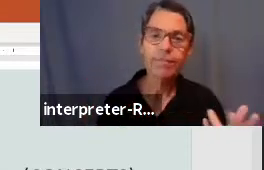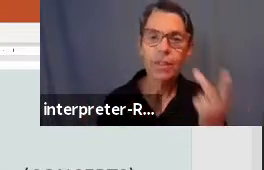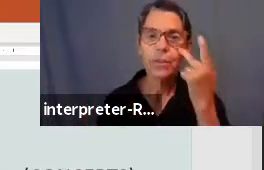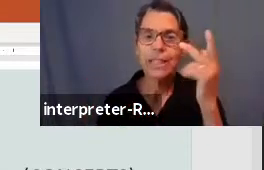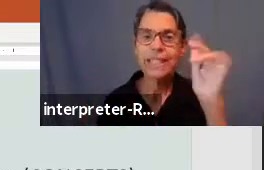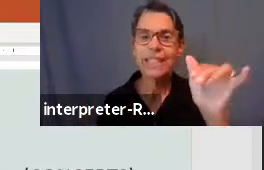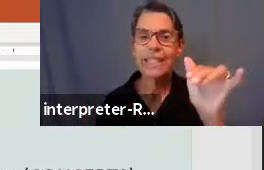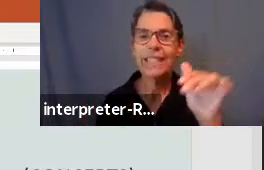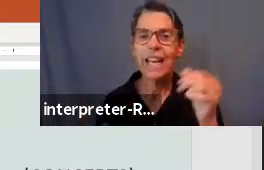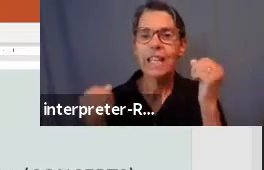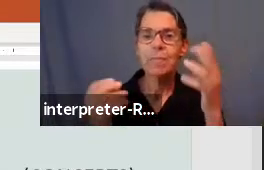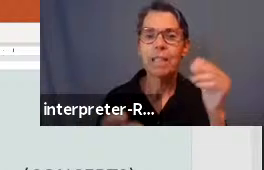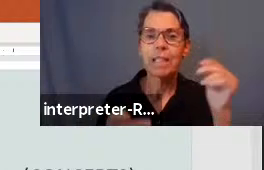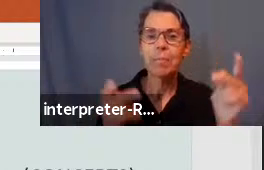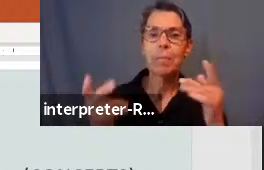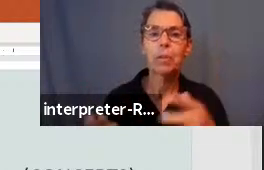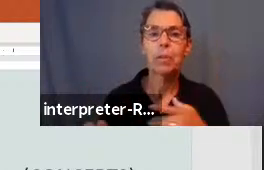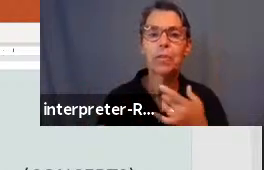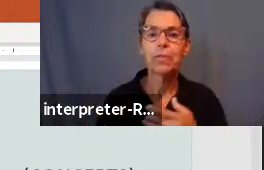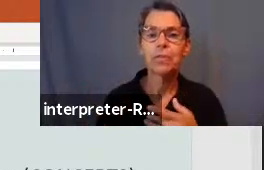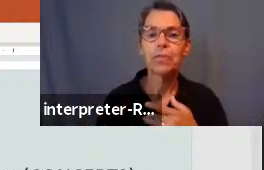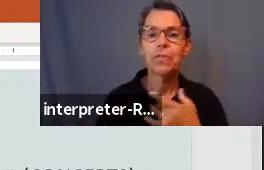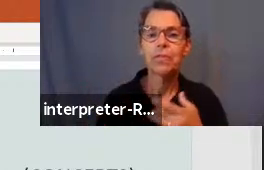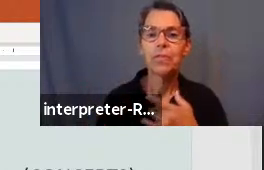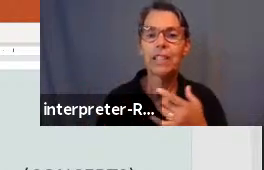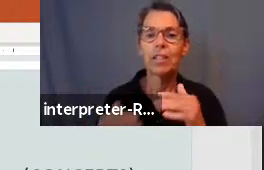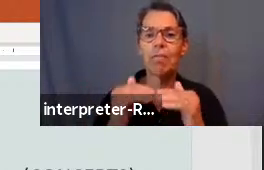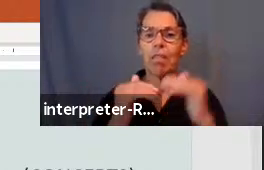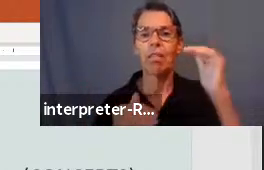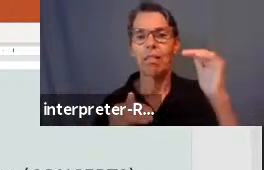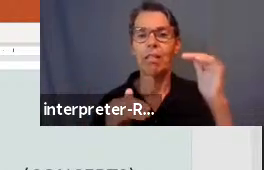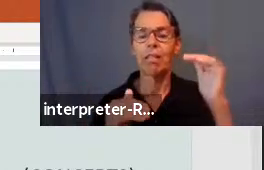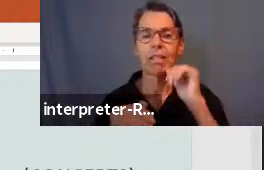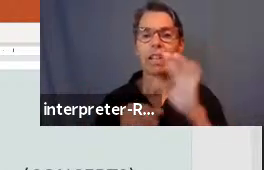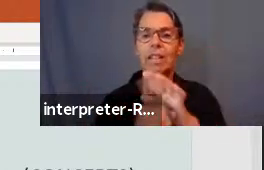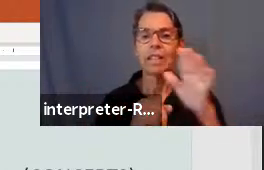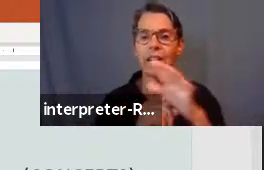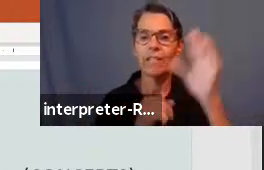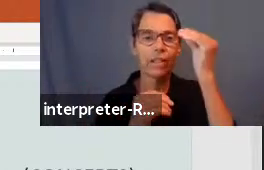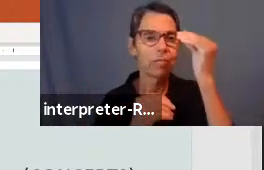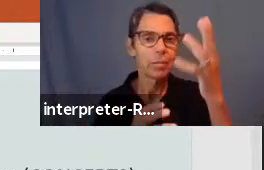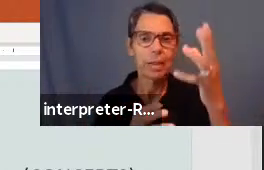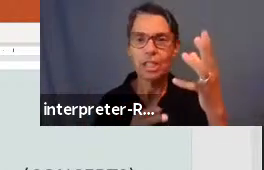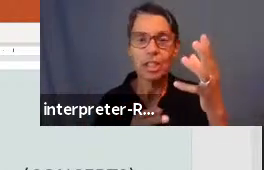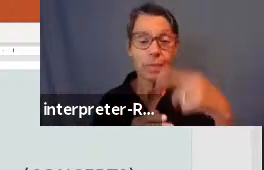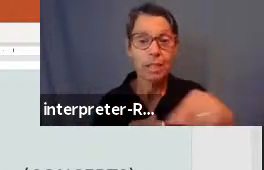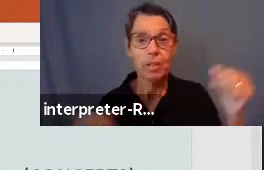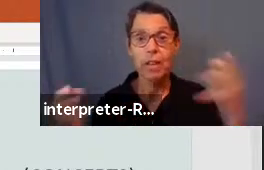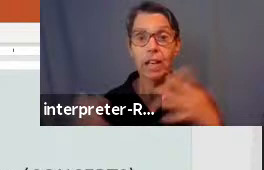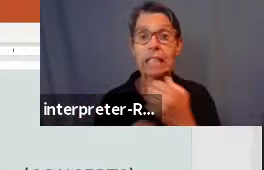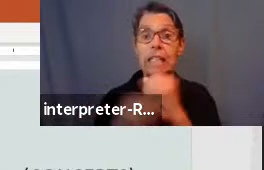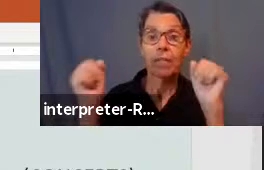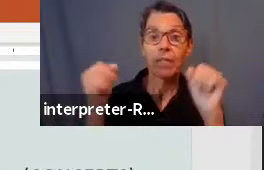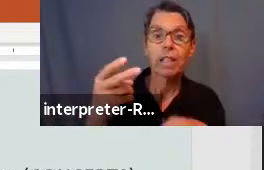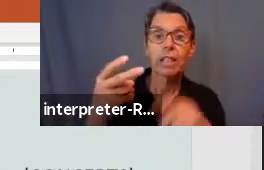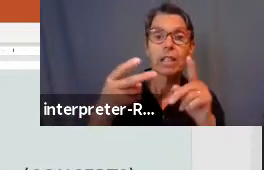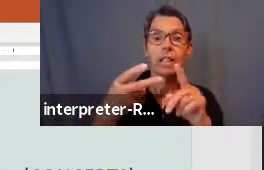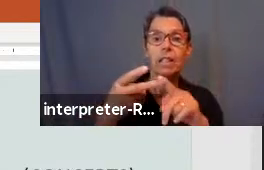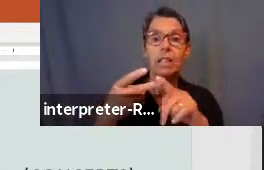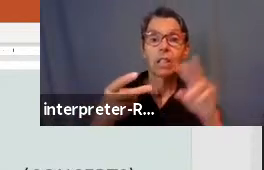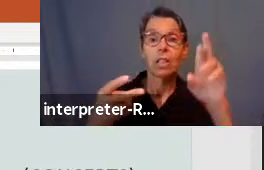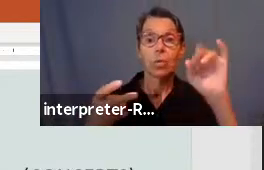of marginalized populations anyway. So the top reasons were, safety, risks from the vaccine. A lot of people